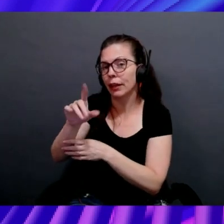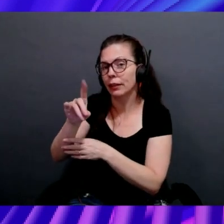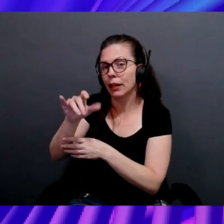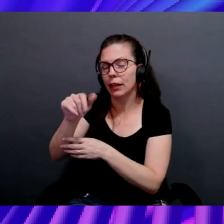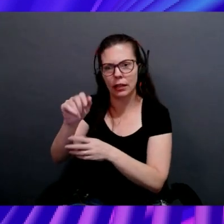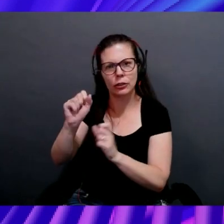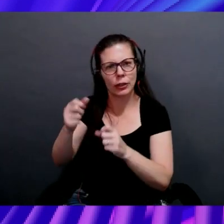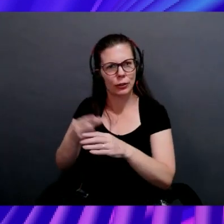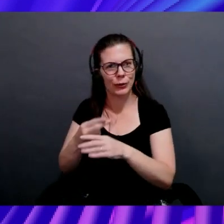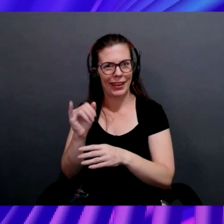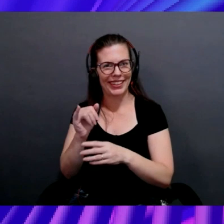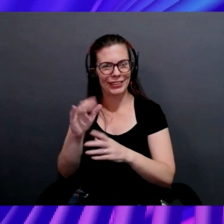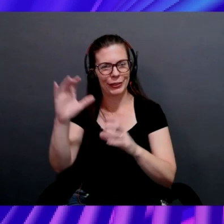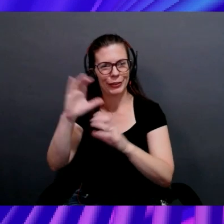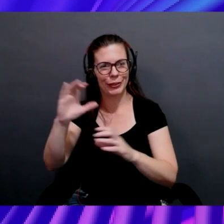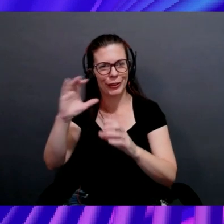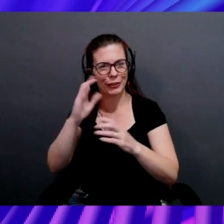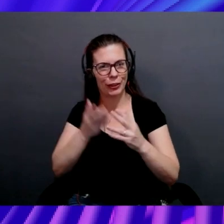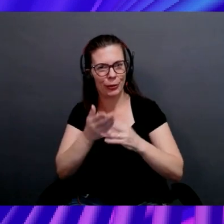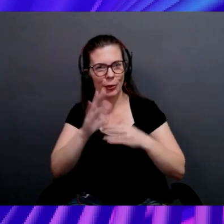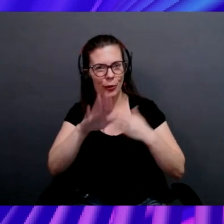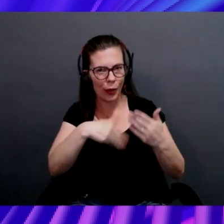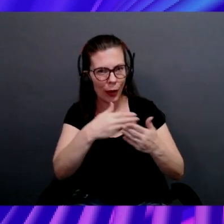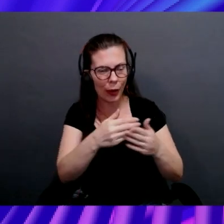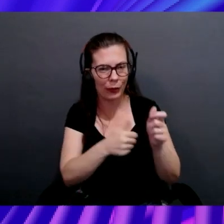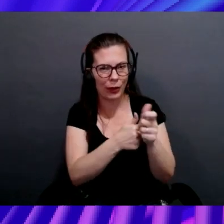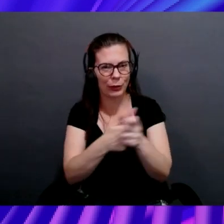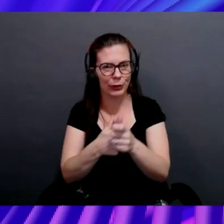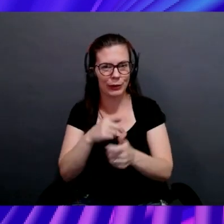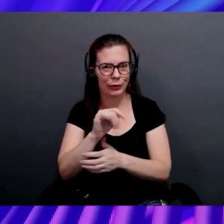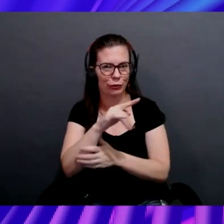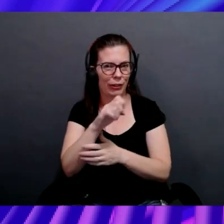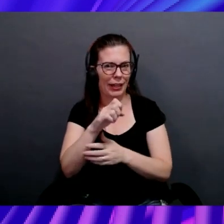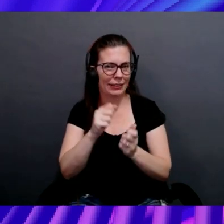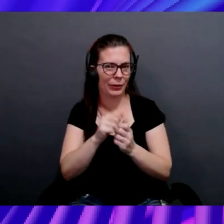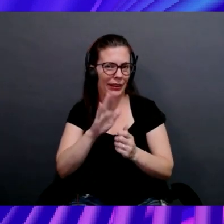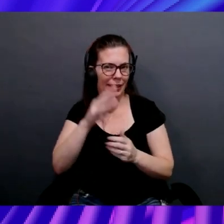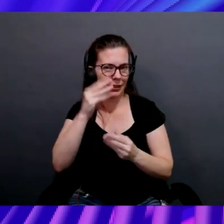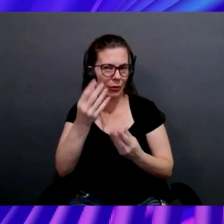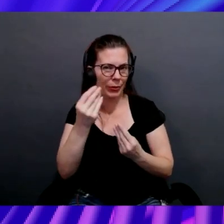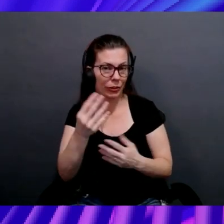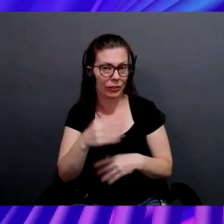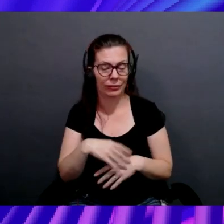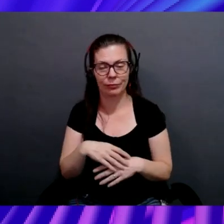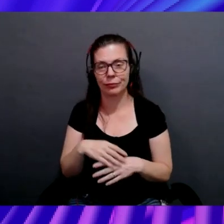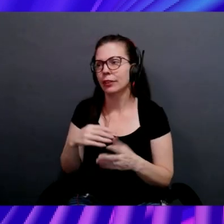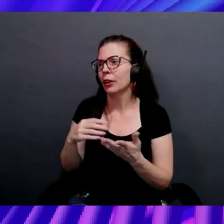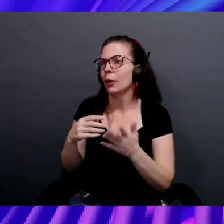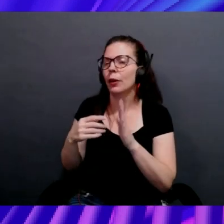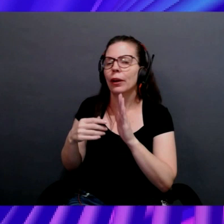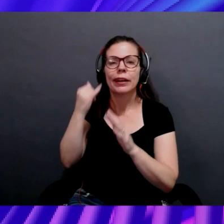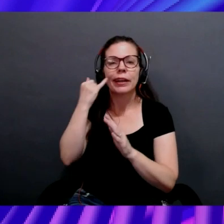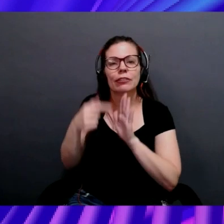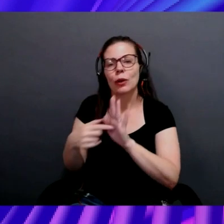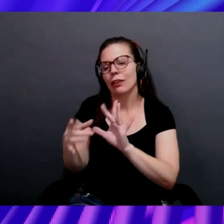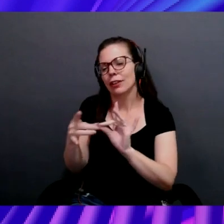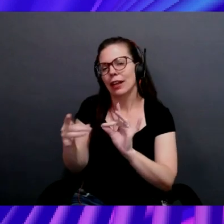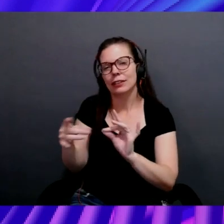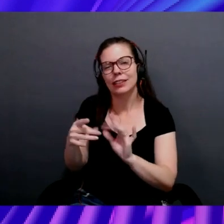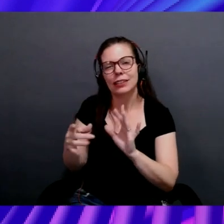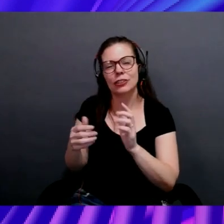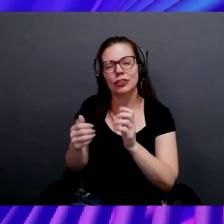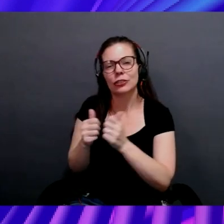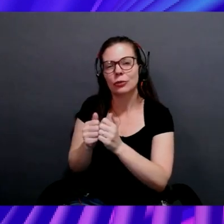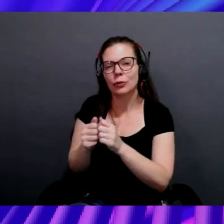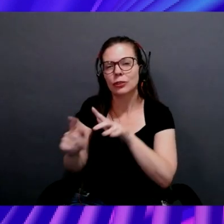of your traces for that information. So if you want to look for, let's say you have an annotation that comes in with a